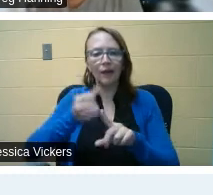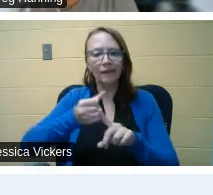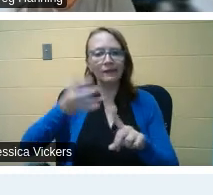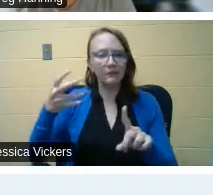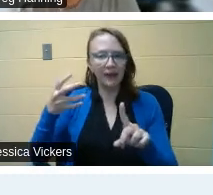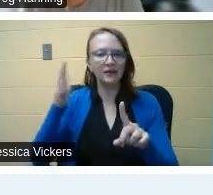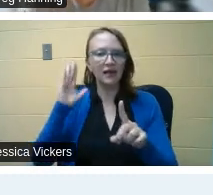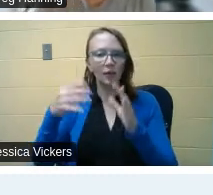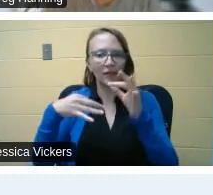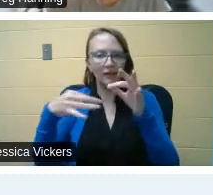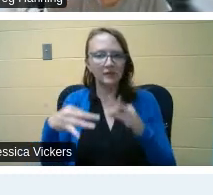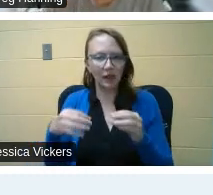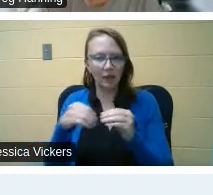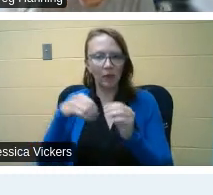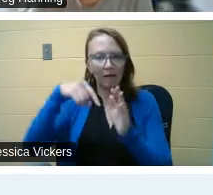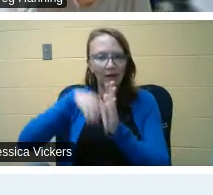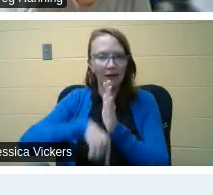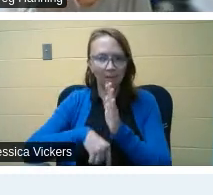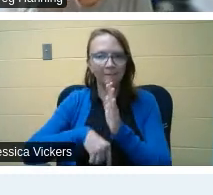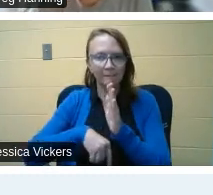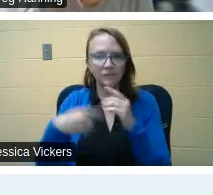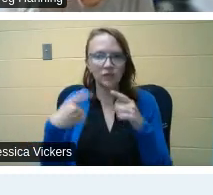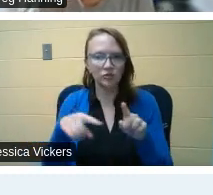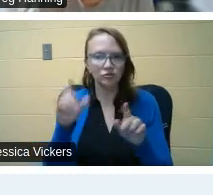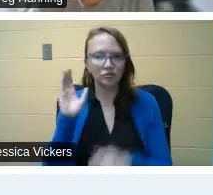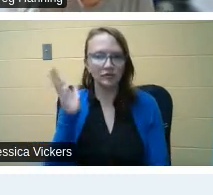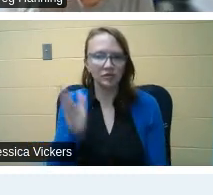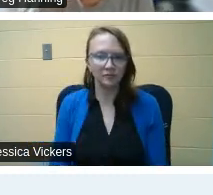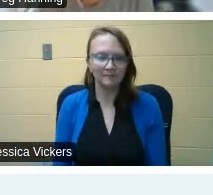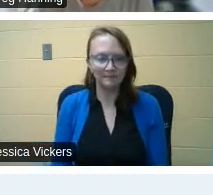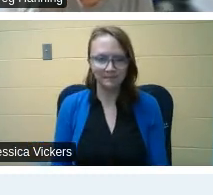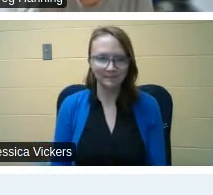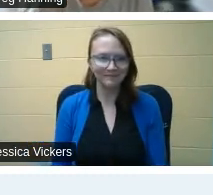cool features throughout the session. Here we go.